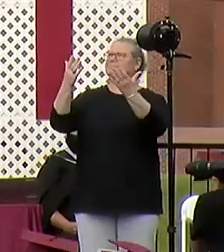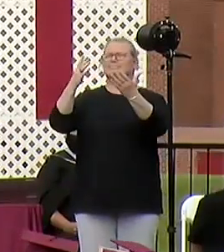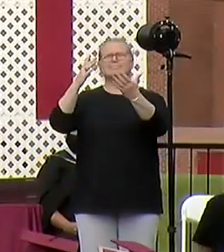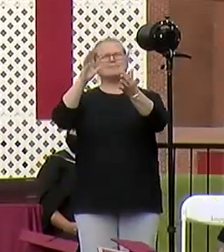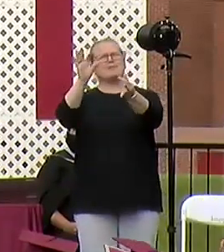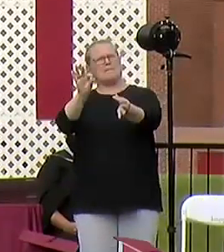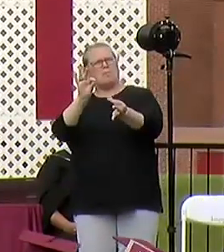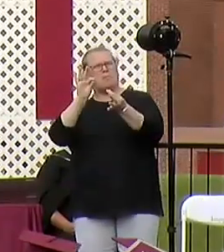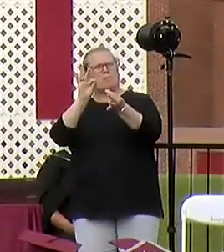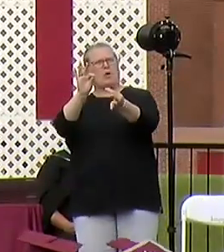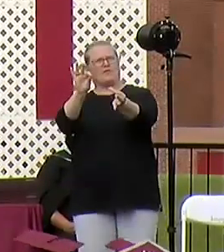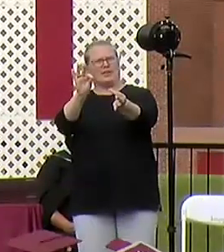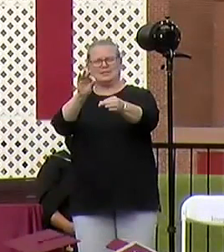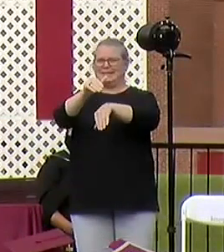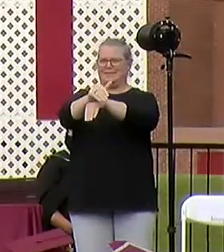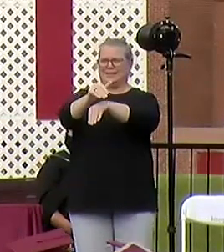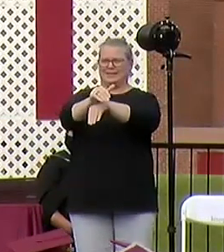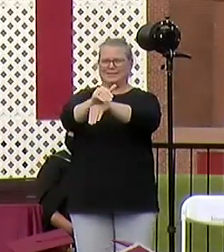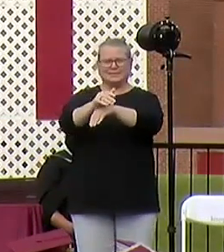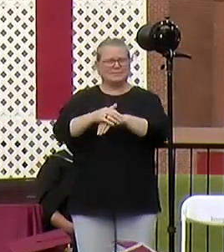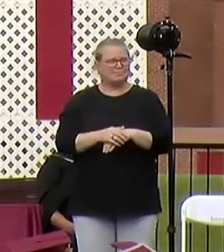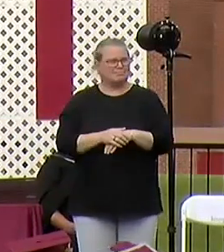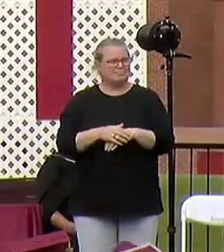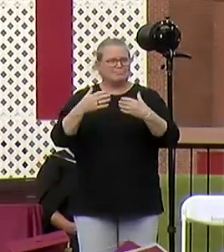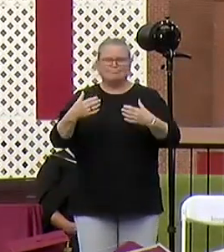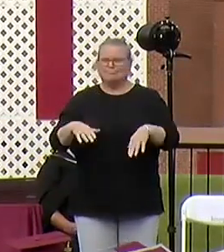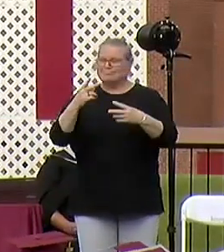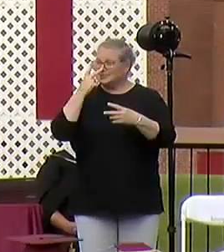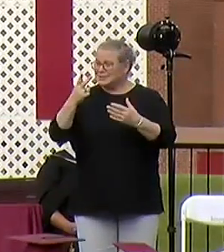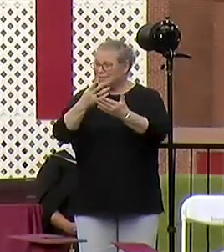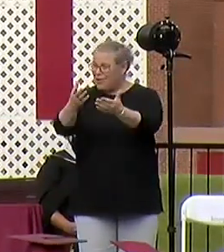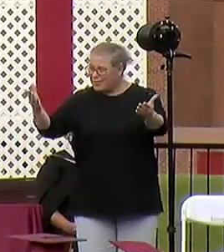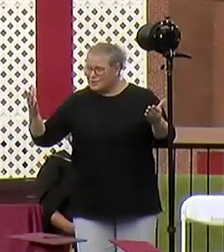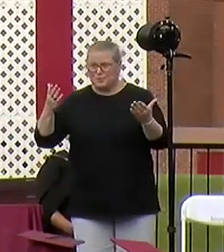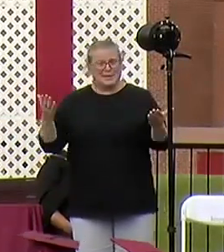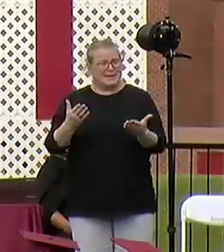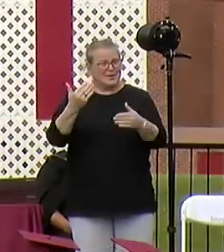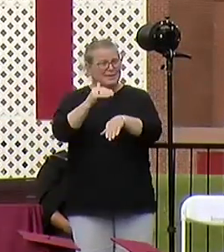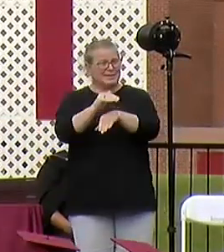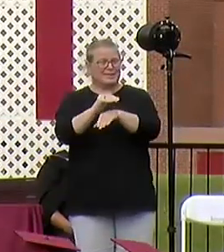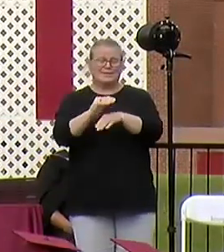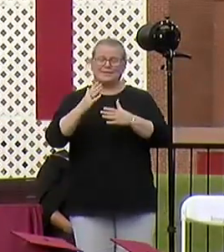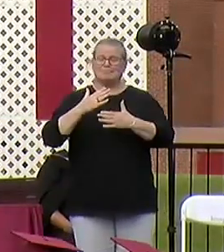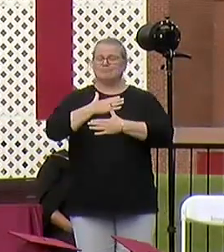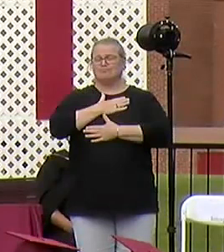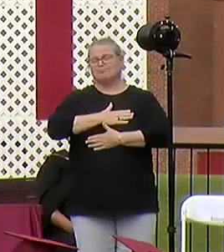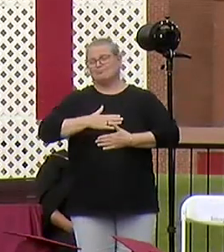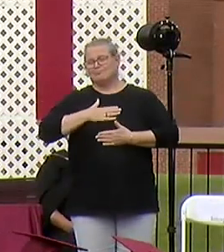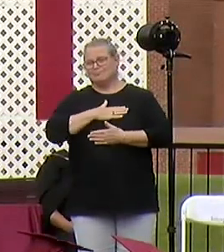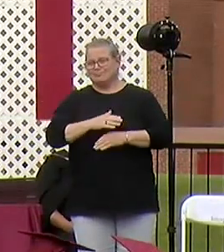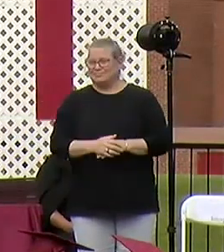you how amazing it is to see you and be with you all this evening. Before introducing